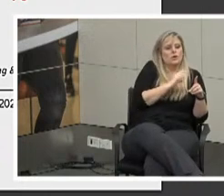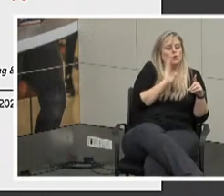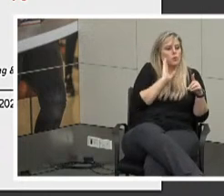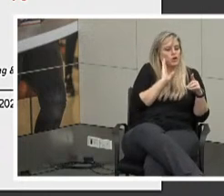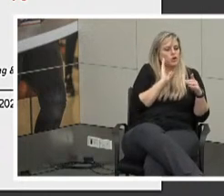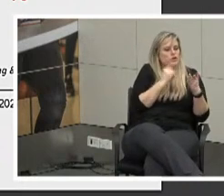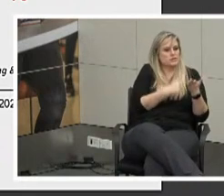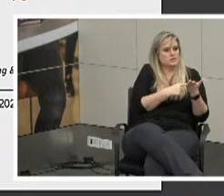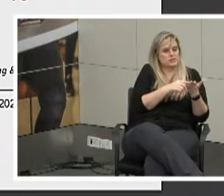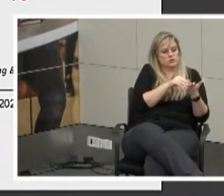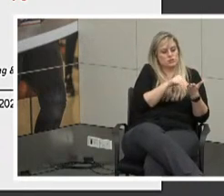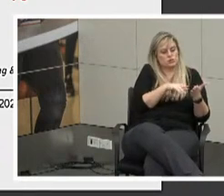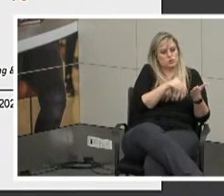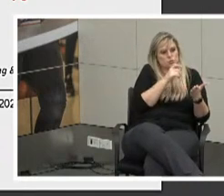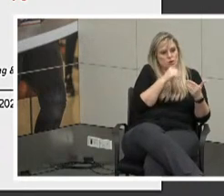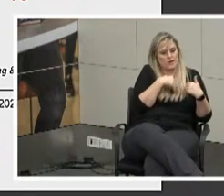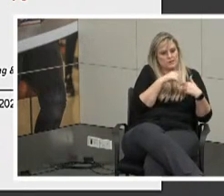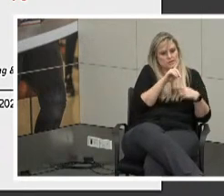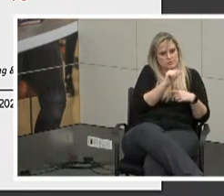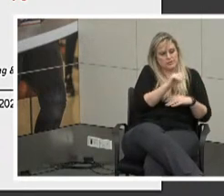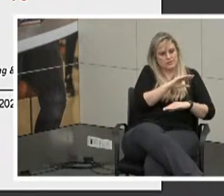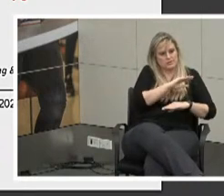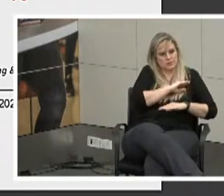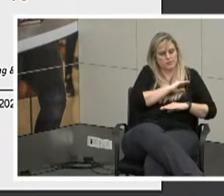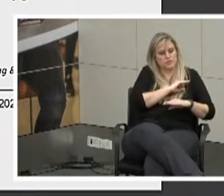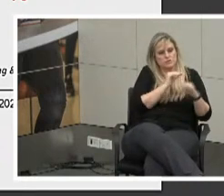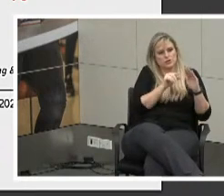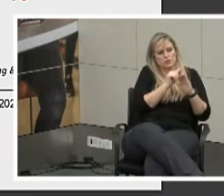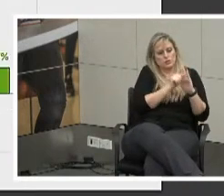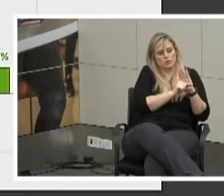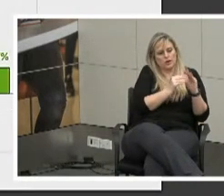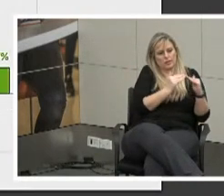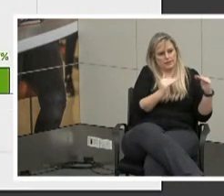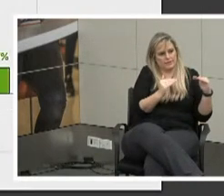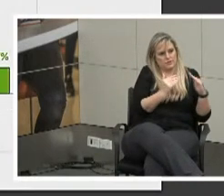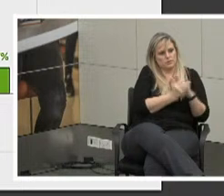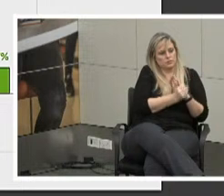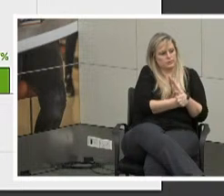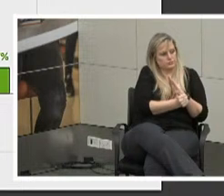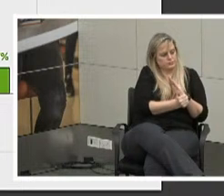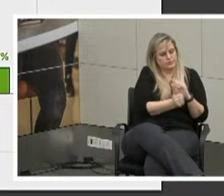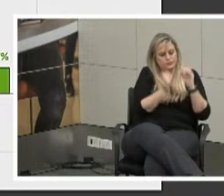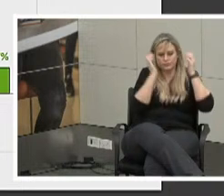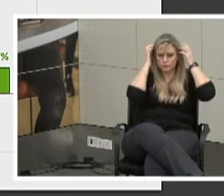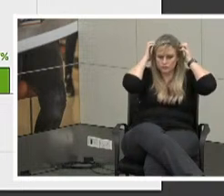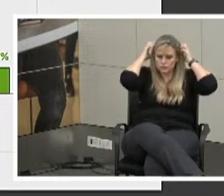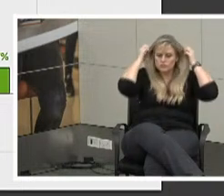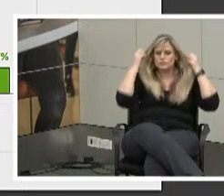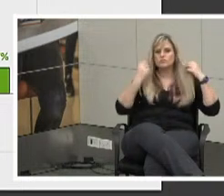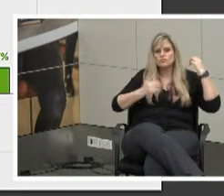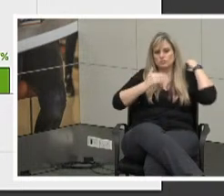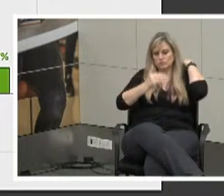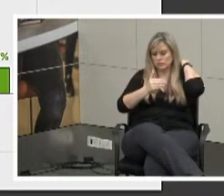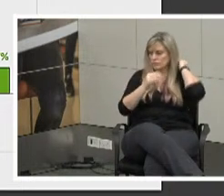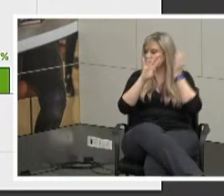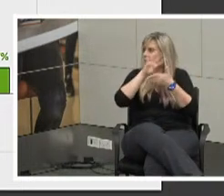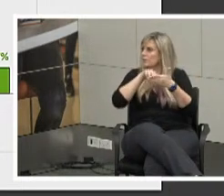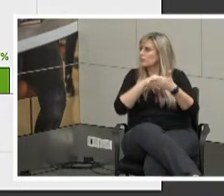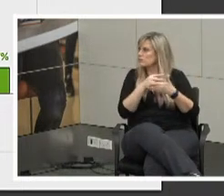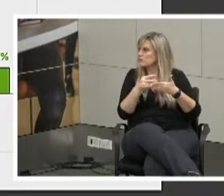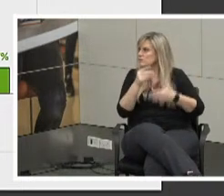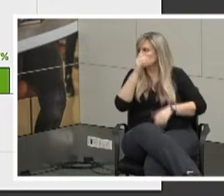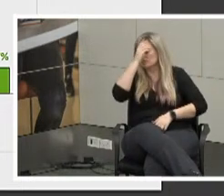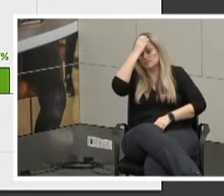disability who meet the grade level proficiency so the next chart you will